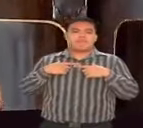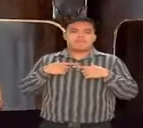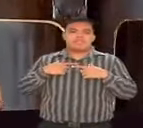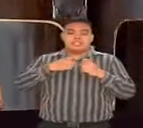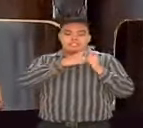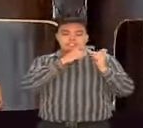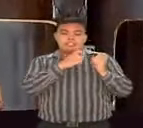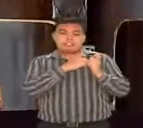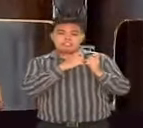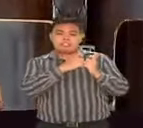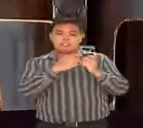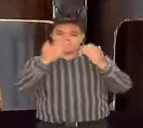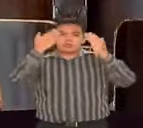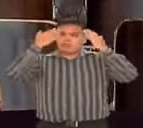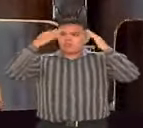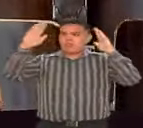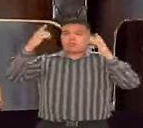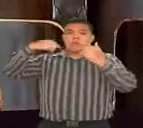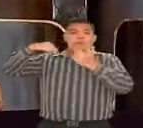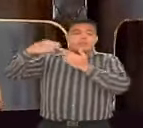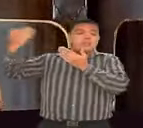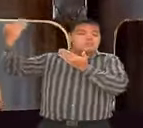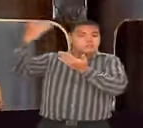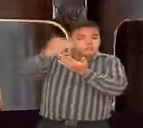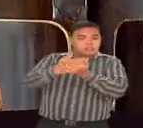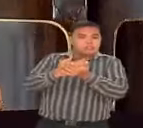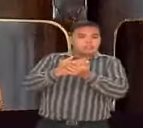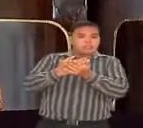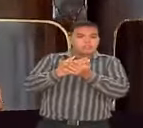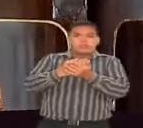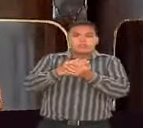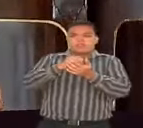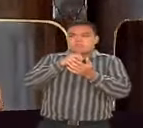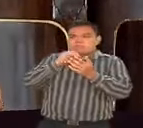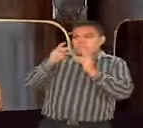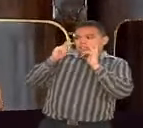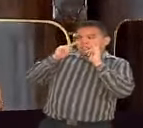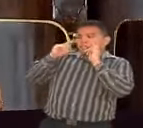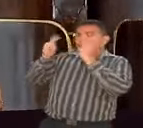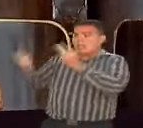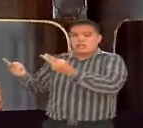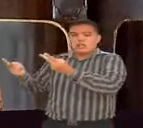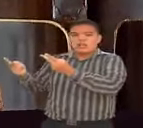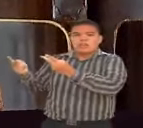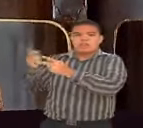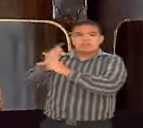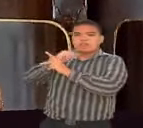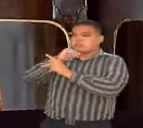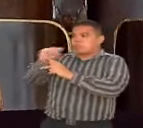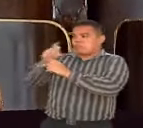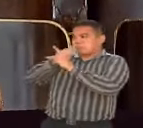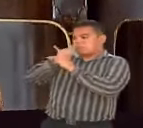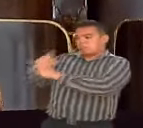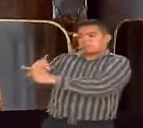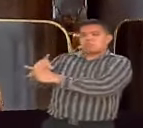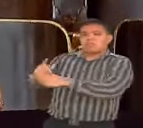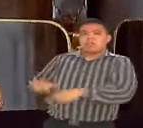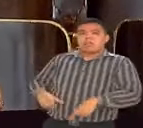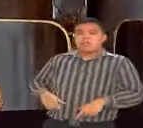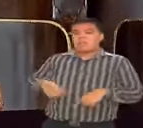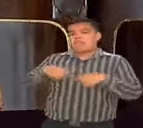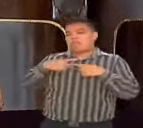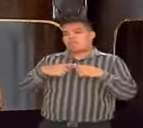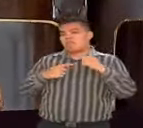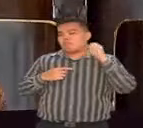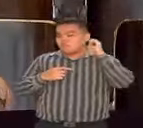Sin is an unexpected opportunity on an undetected weakness over an unprotected